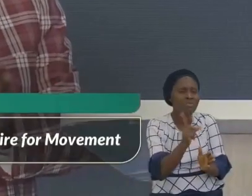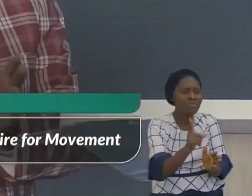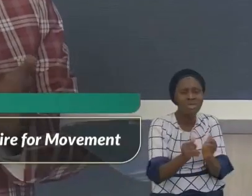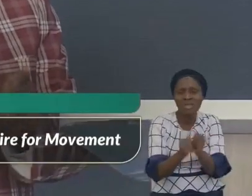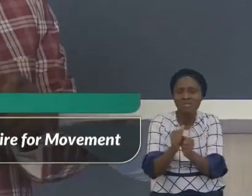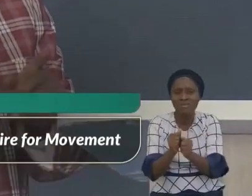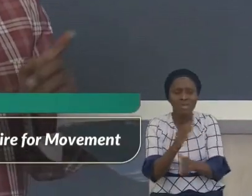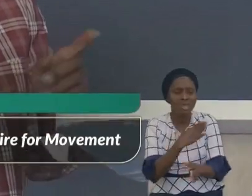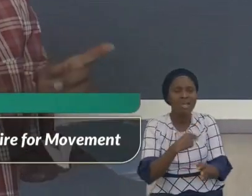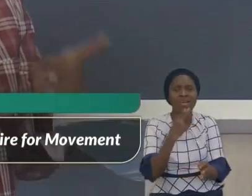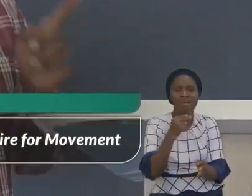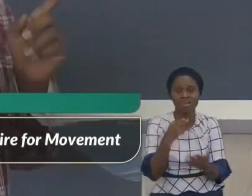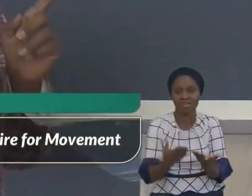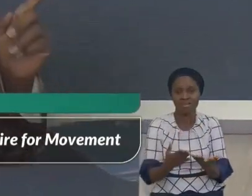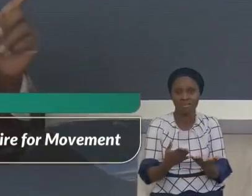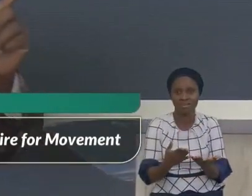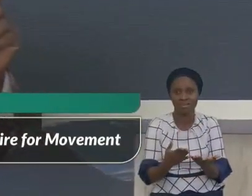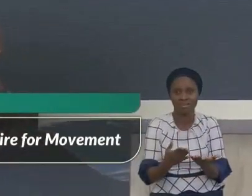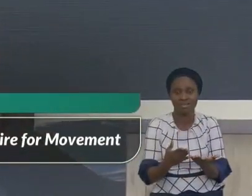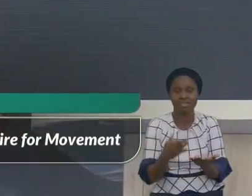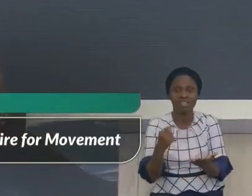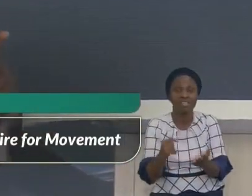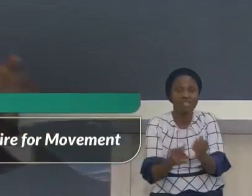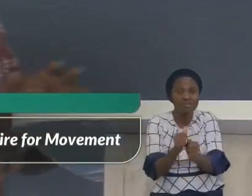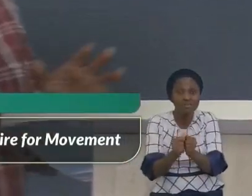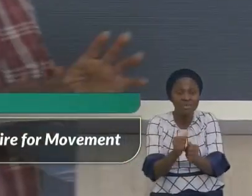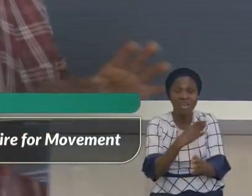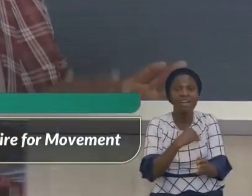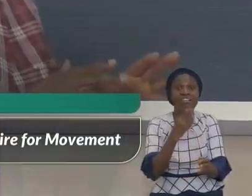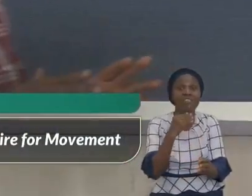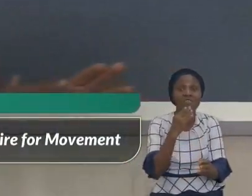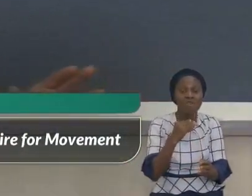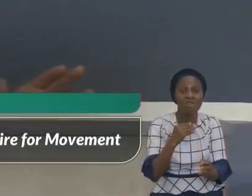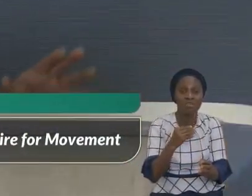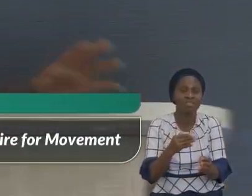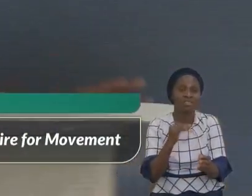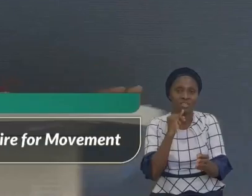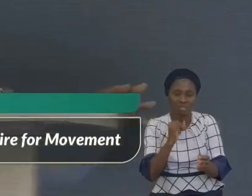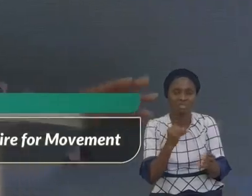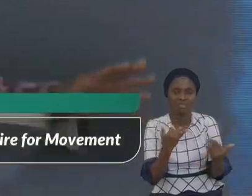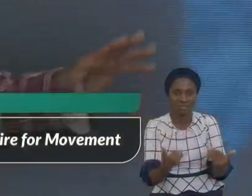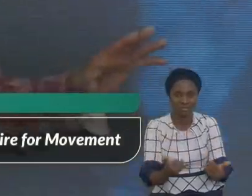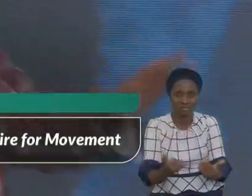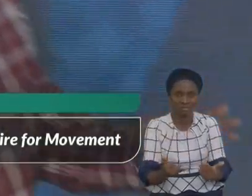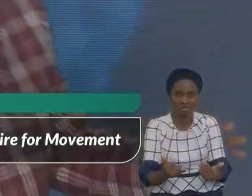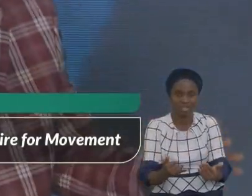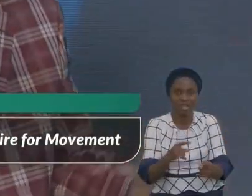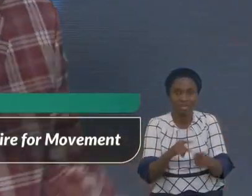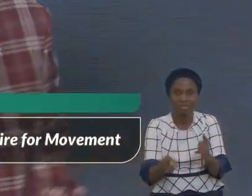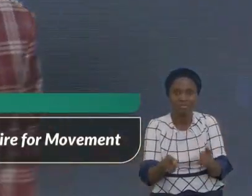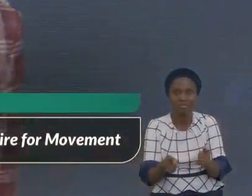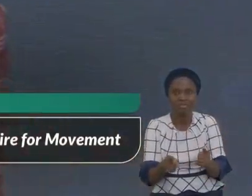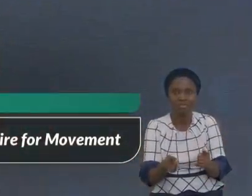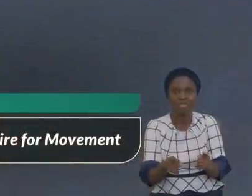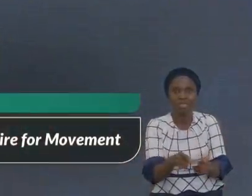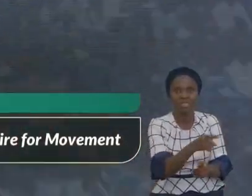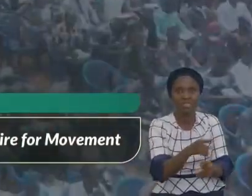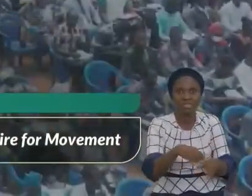did without the desire for movement towards heaven.